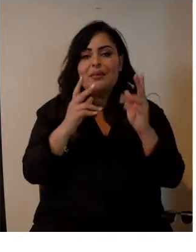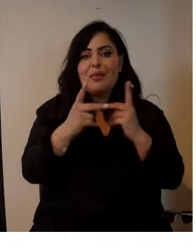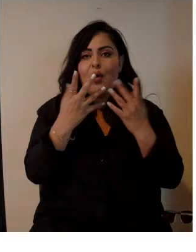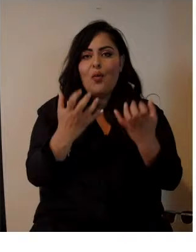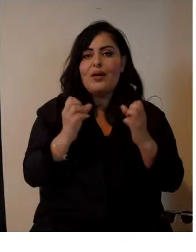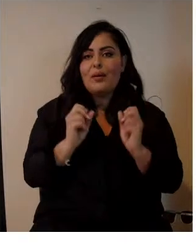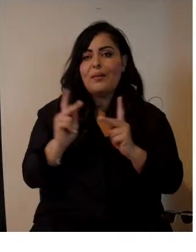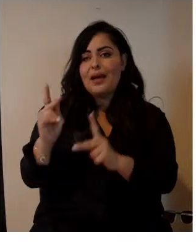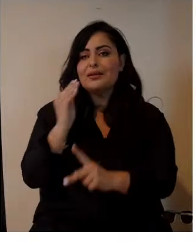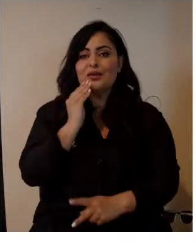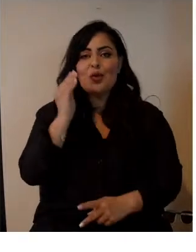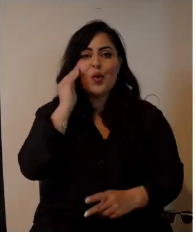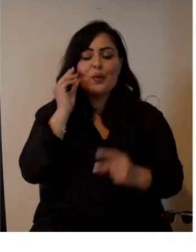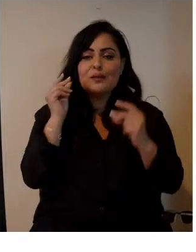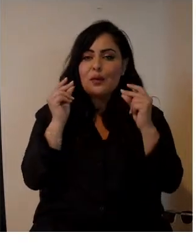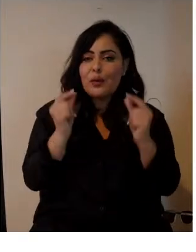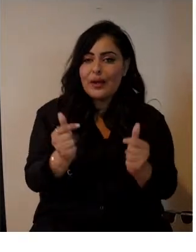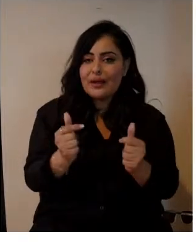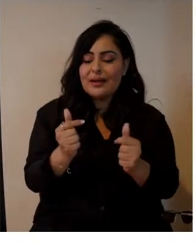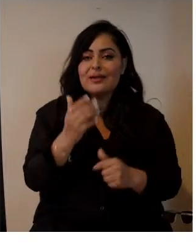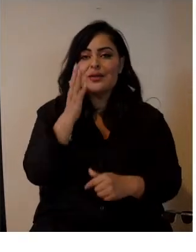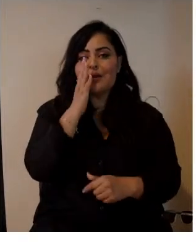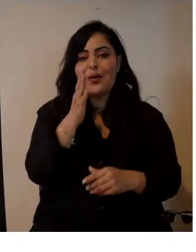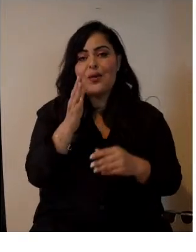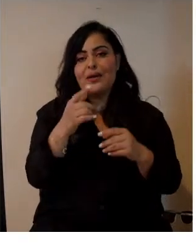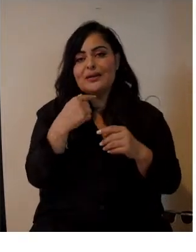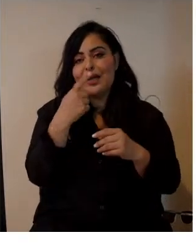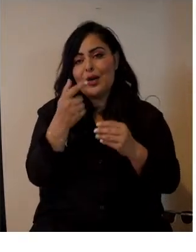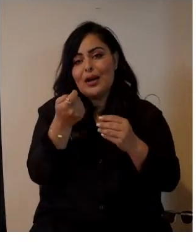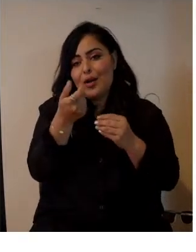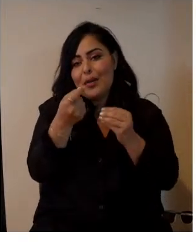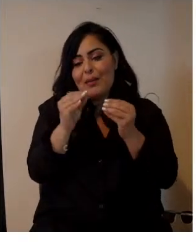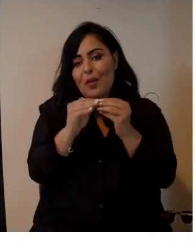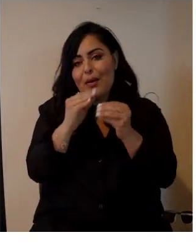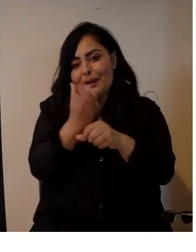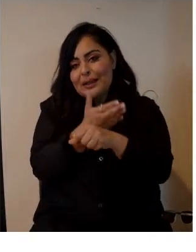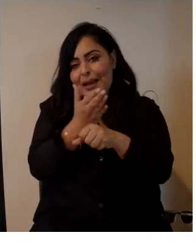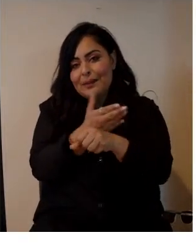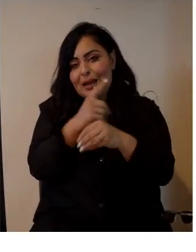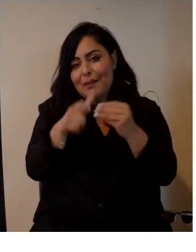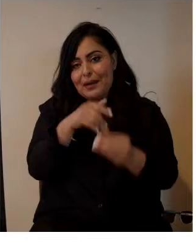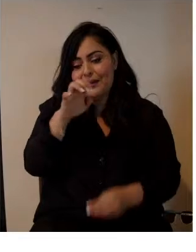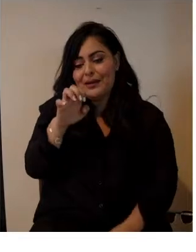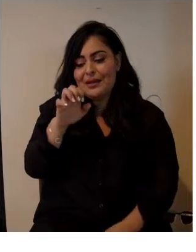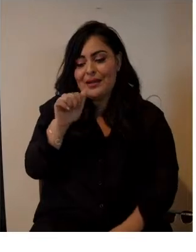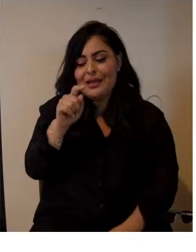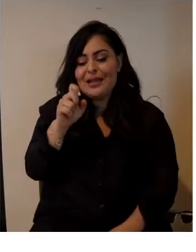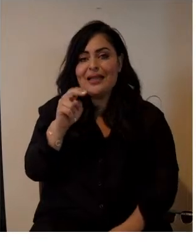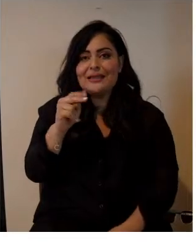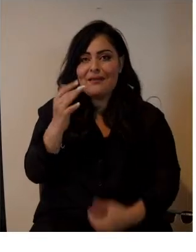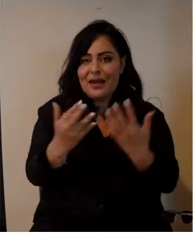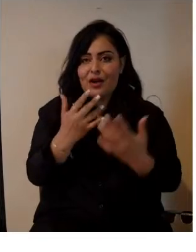homes quickly. So let me give you a little bit of an update about what we learned about the Eaton fire. Again,